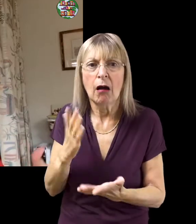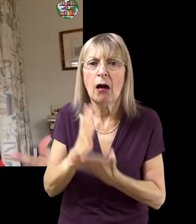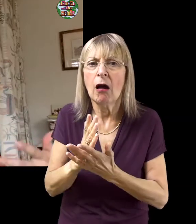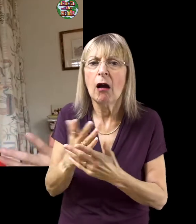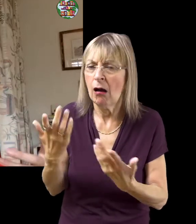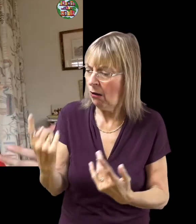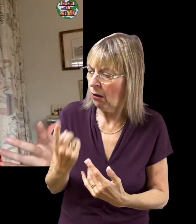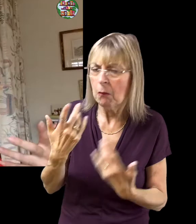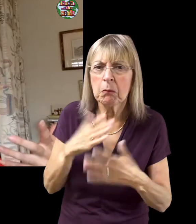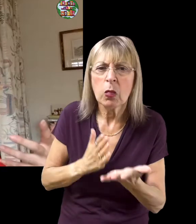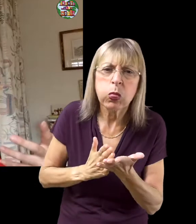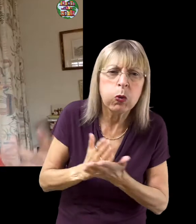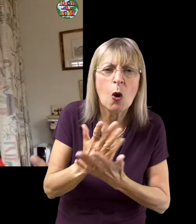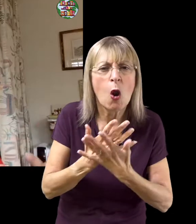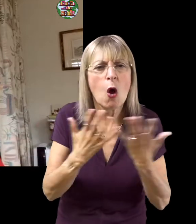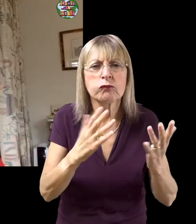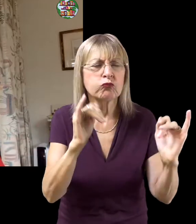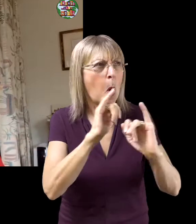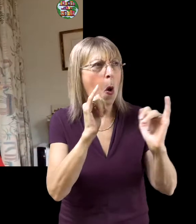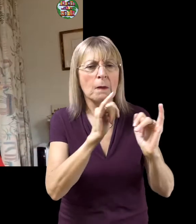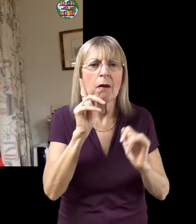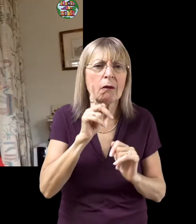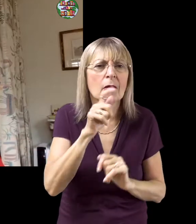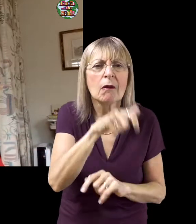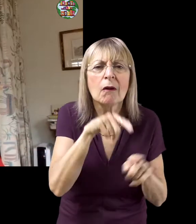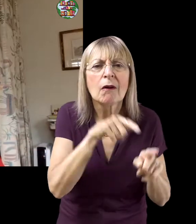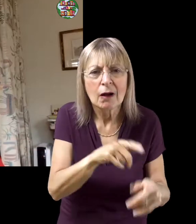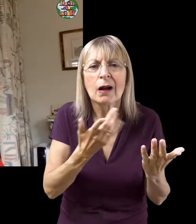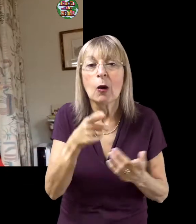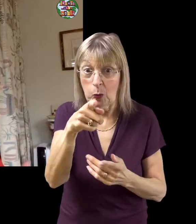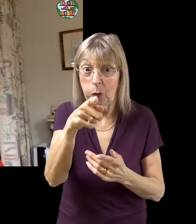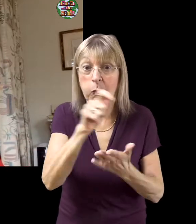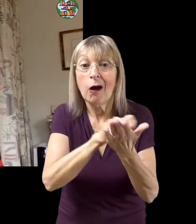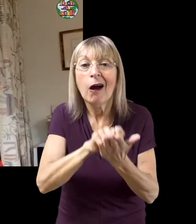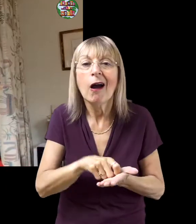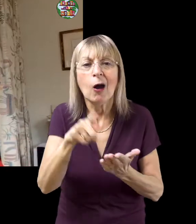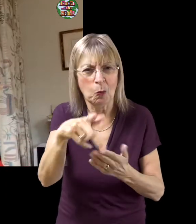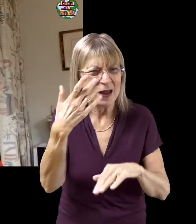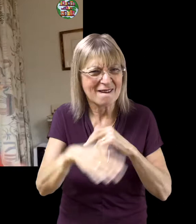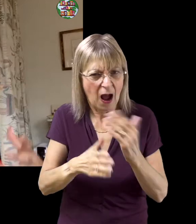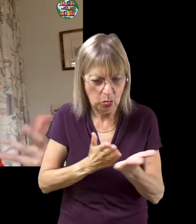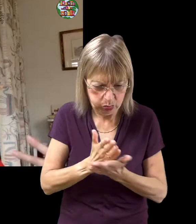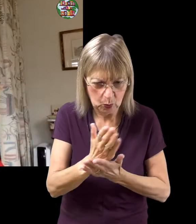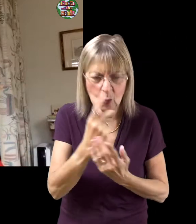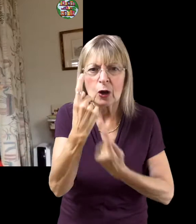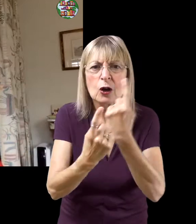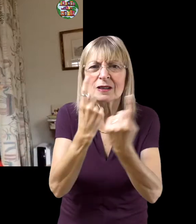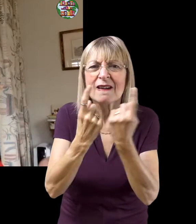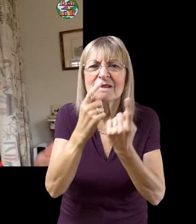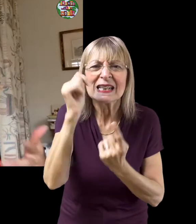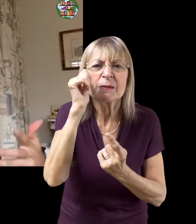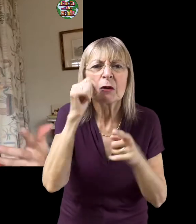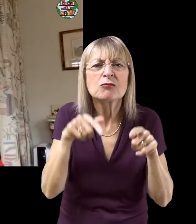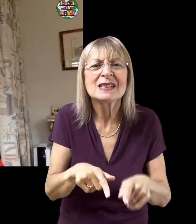character who has had quite a lot of trauma in a recent experience. And I suppose that when you're writing, even if you haven't experienced these